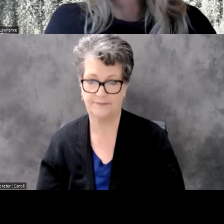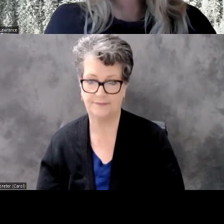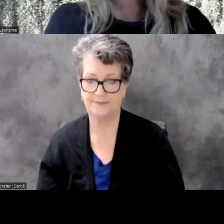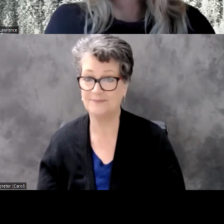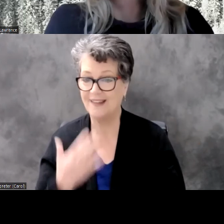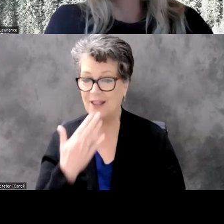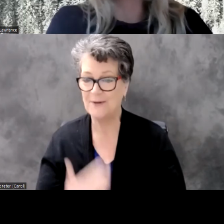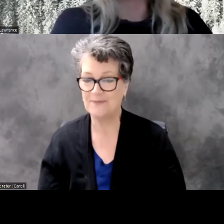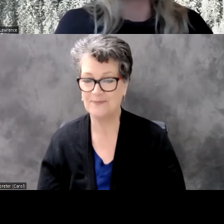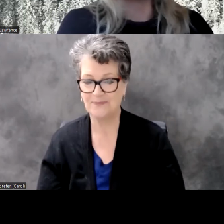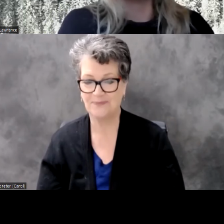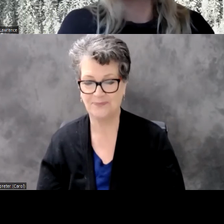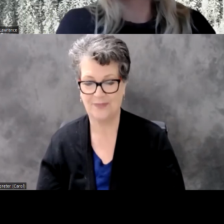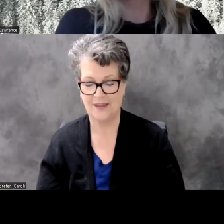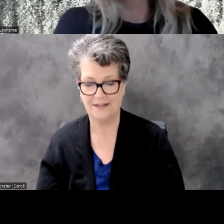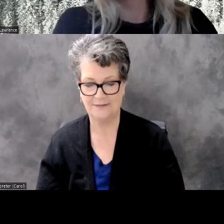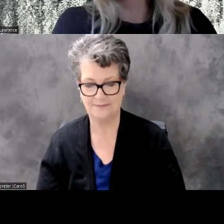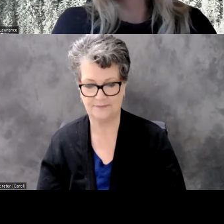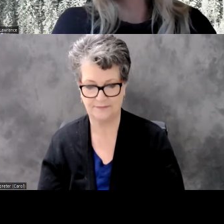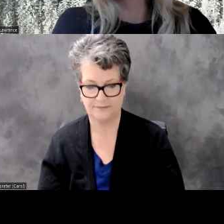Thank you.